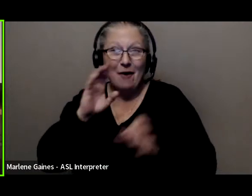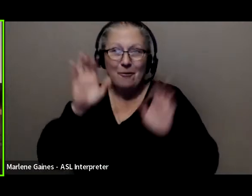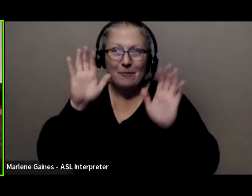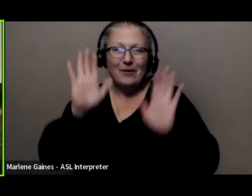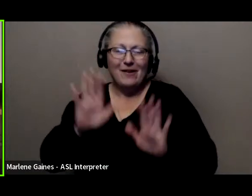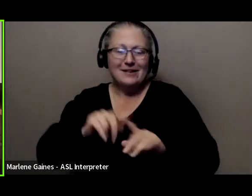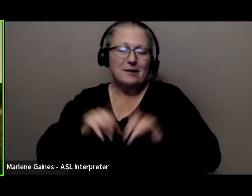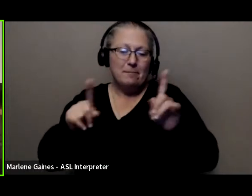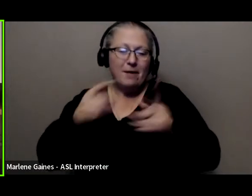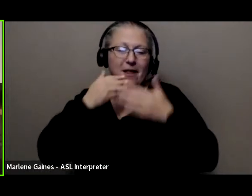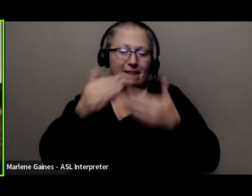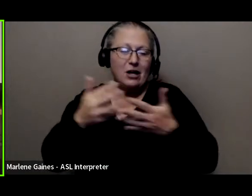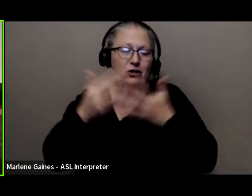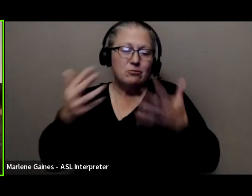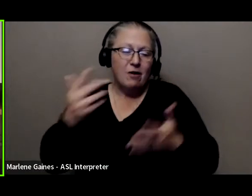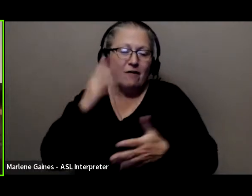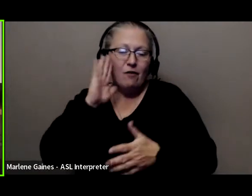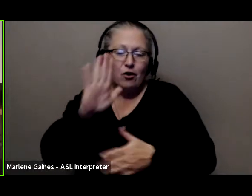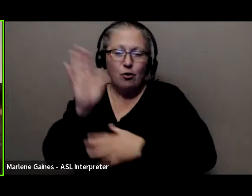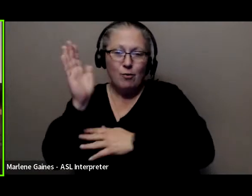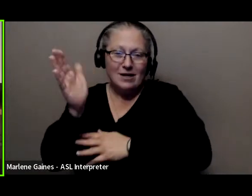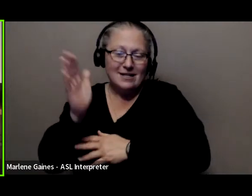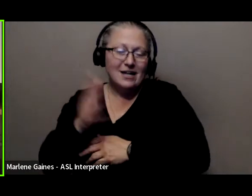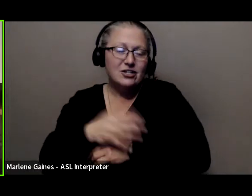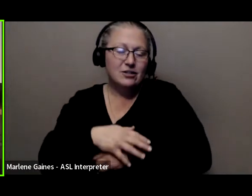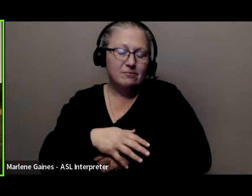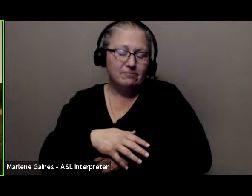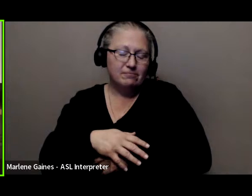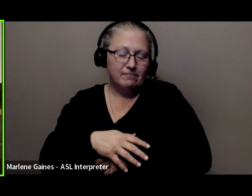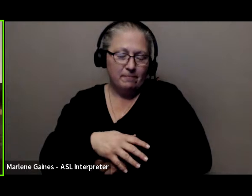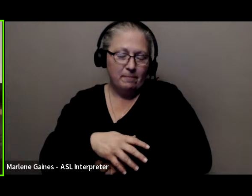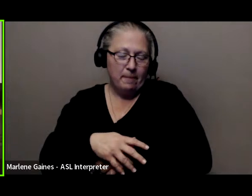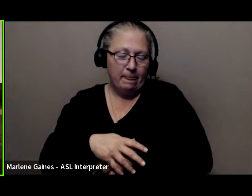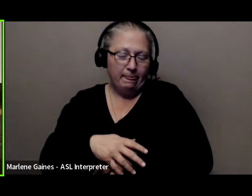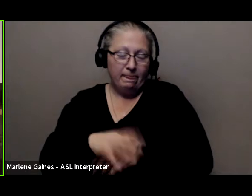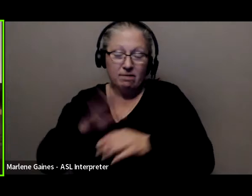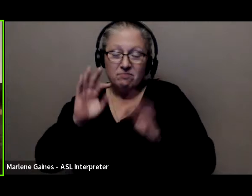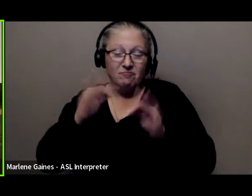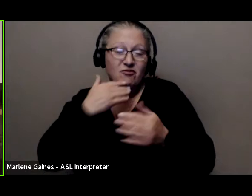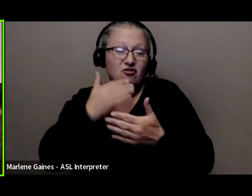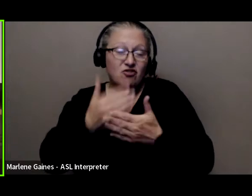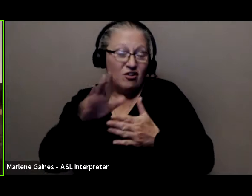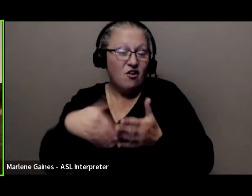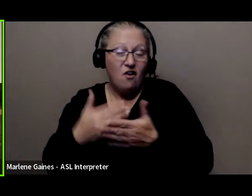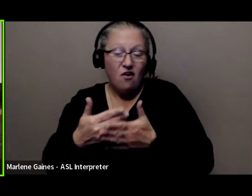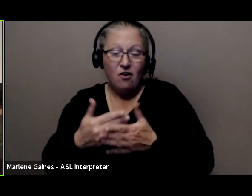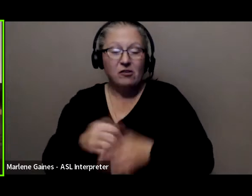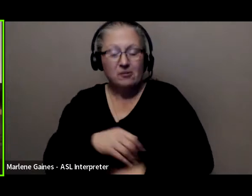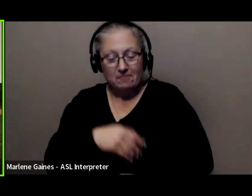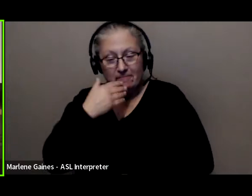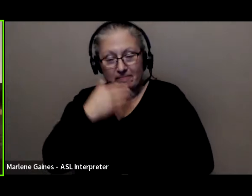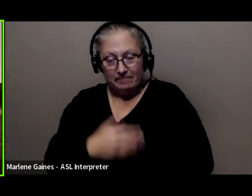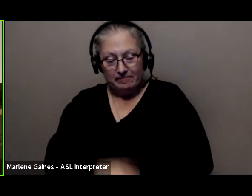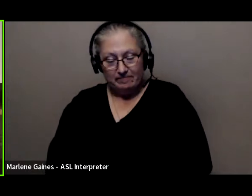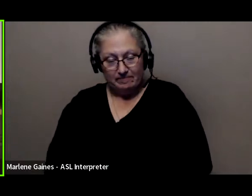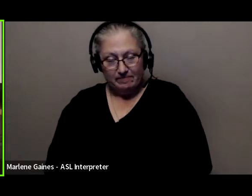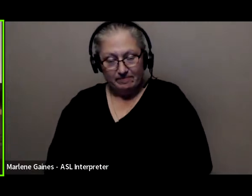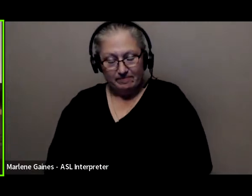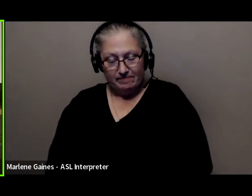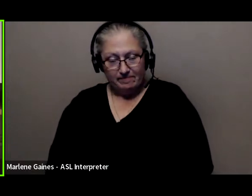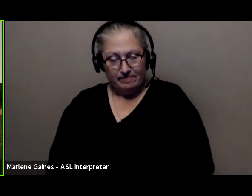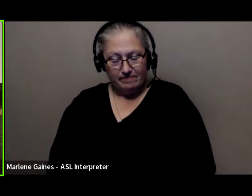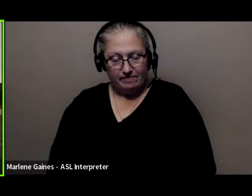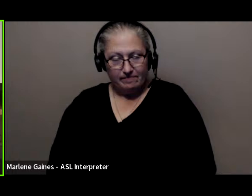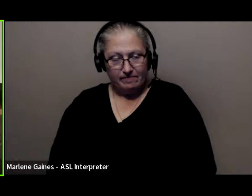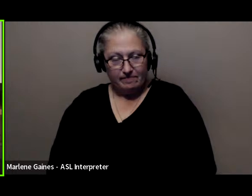excellent. But thank you so much for your presentation. All good. So yes, thank you. Thank